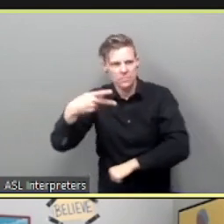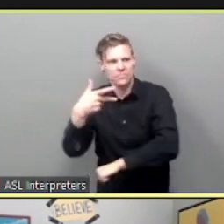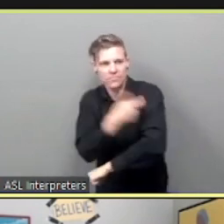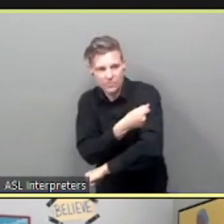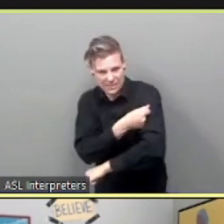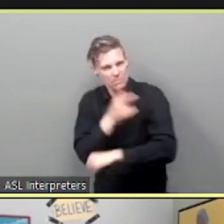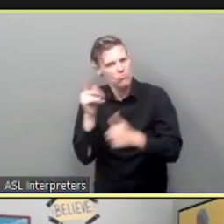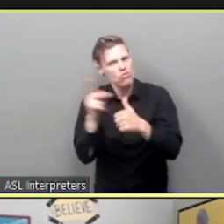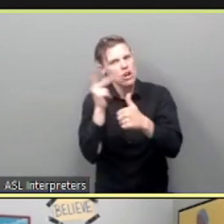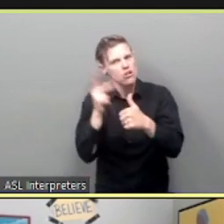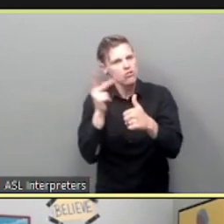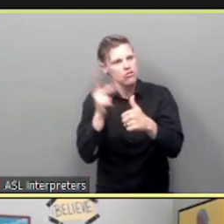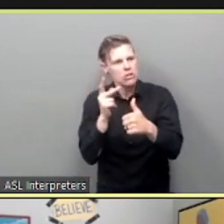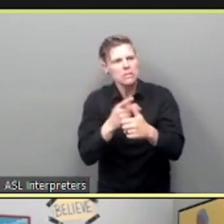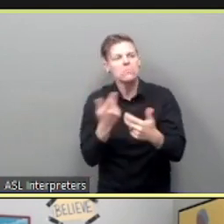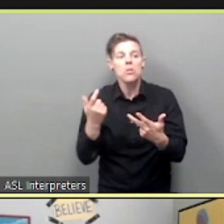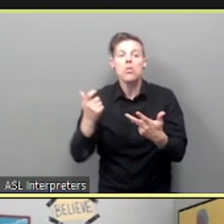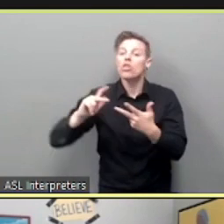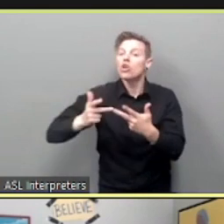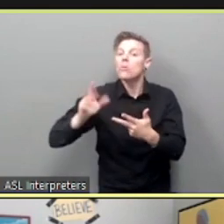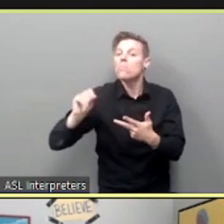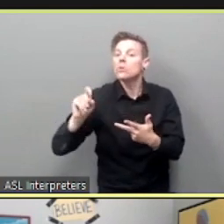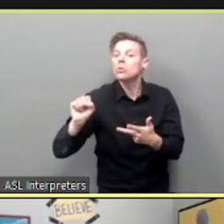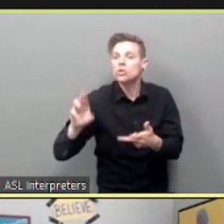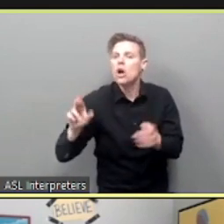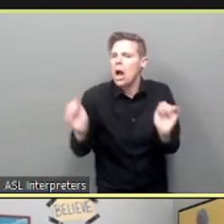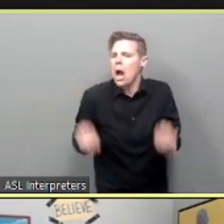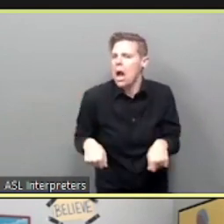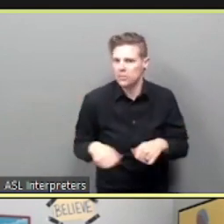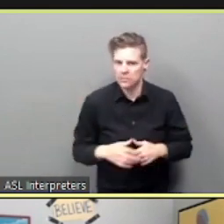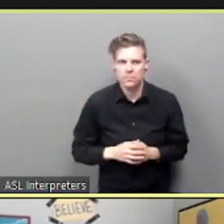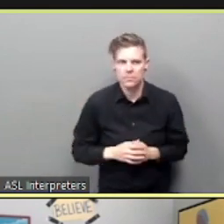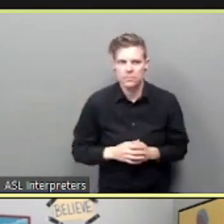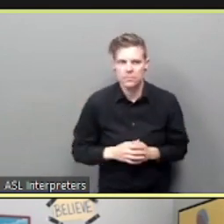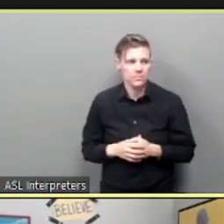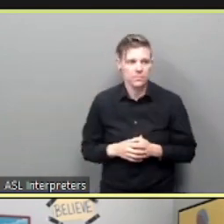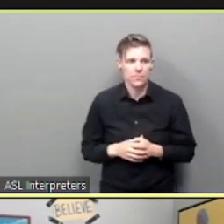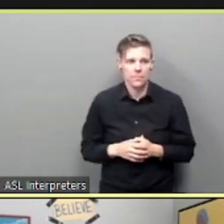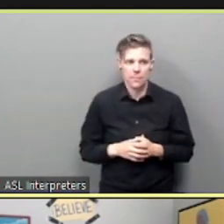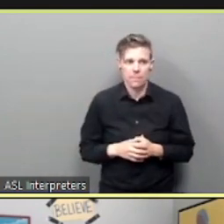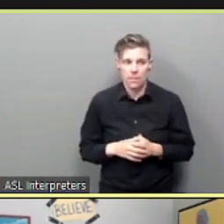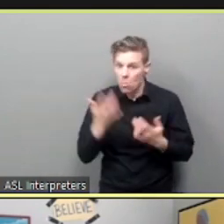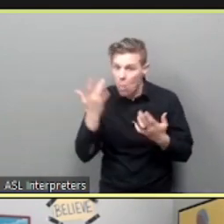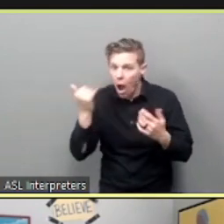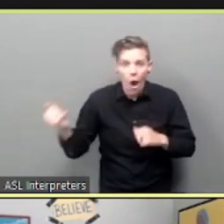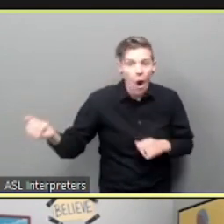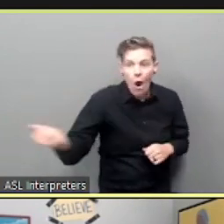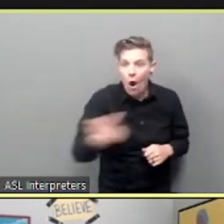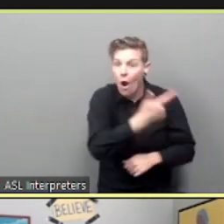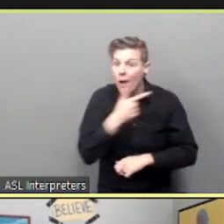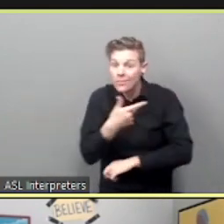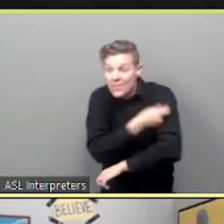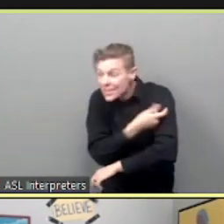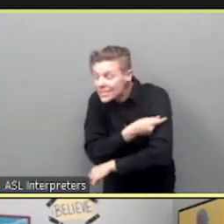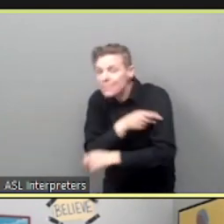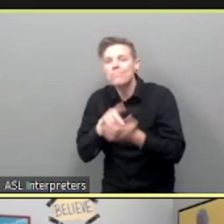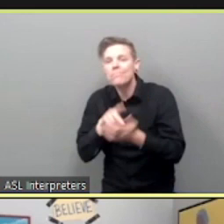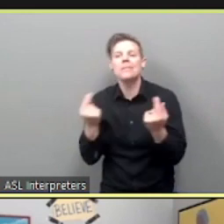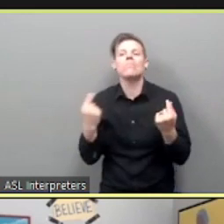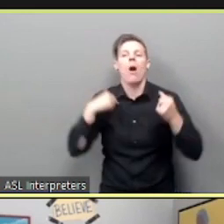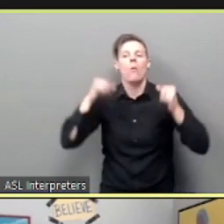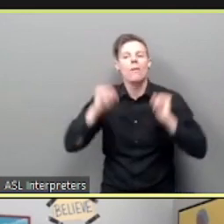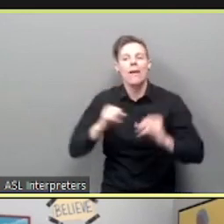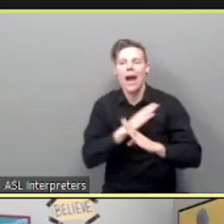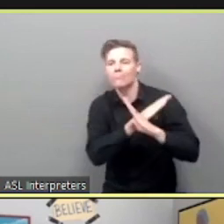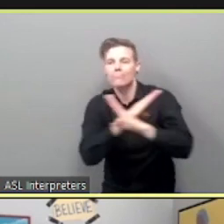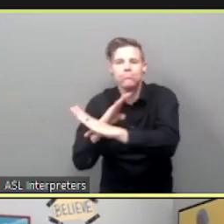of the vaccines that we have will really prevent against getting severe hospitalizations and death. And like David said, we don't want to